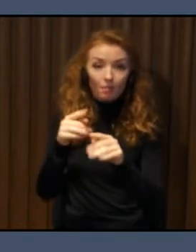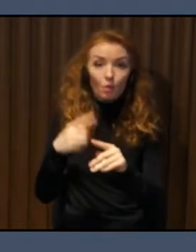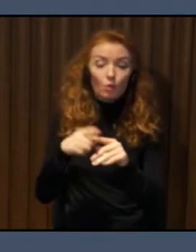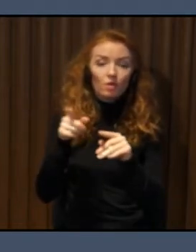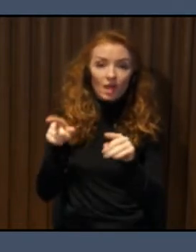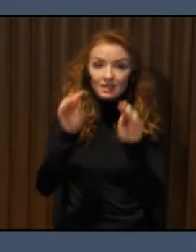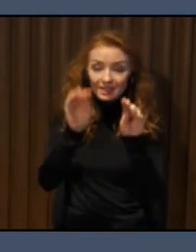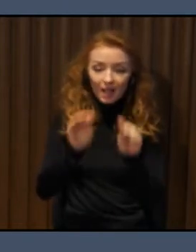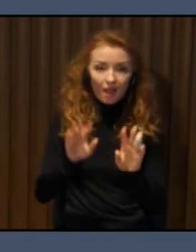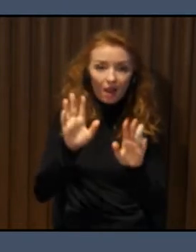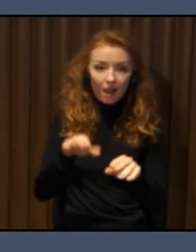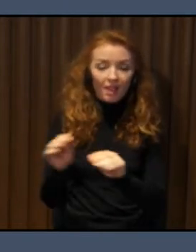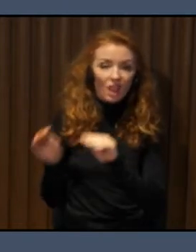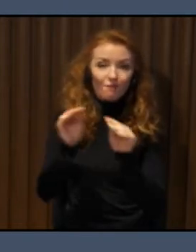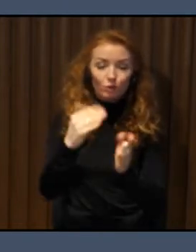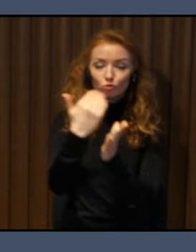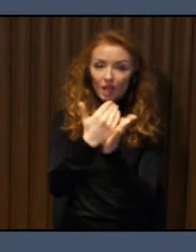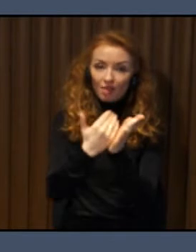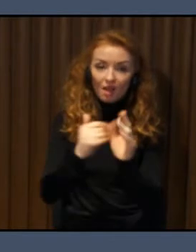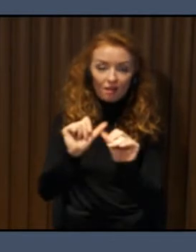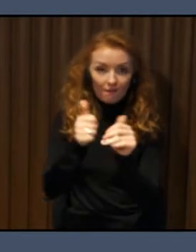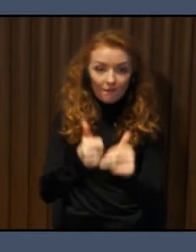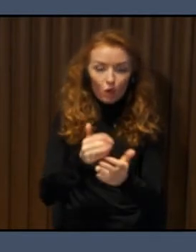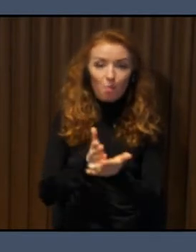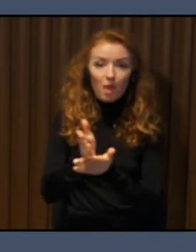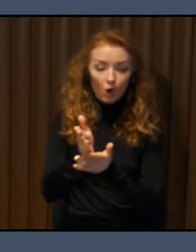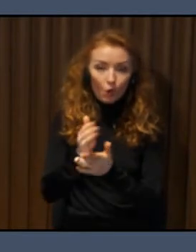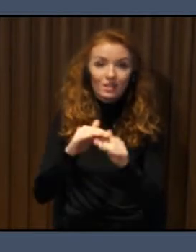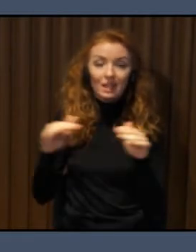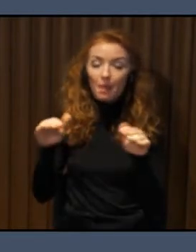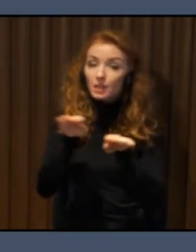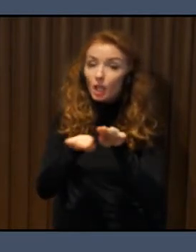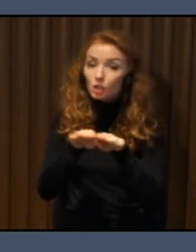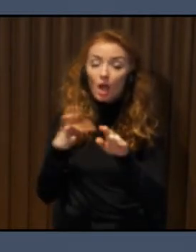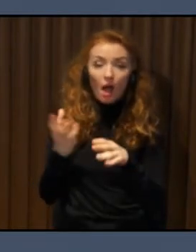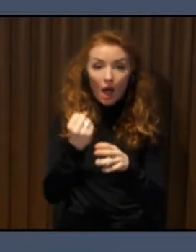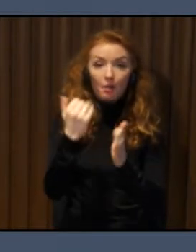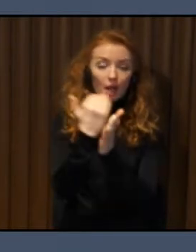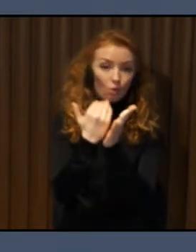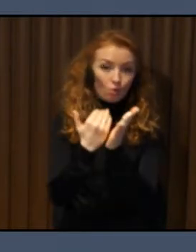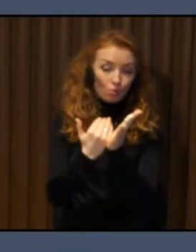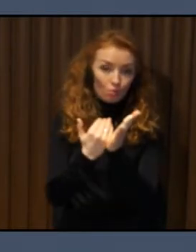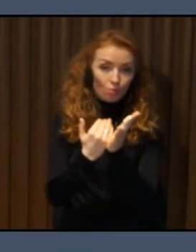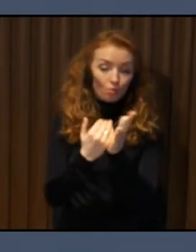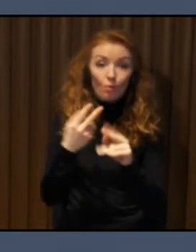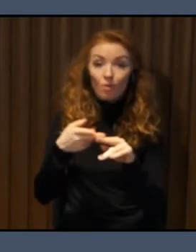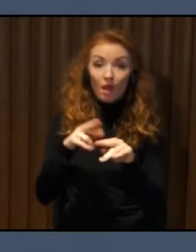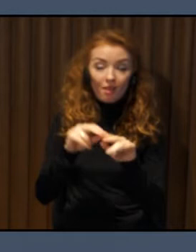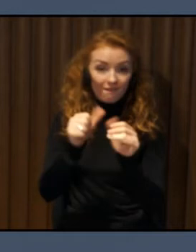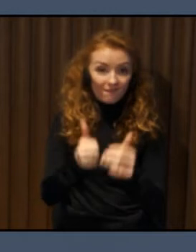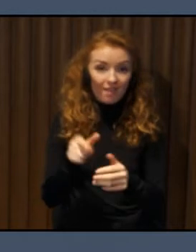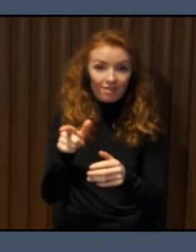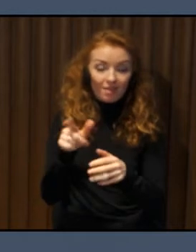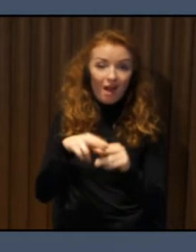ways how they can feel accessed in the public. So A-Check is a tool to ensure